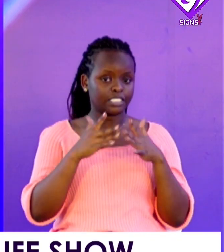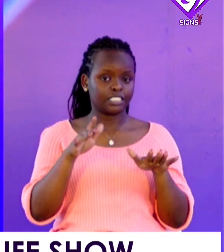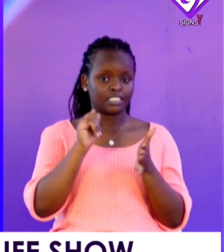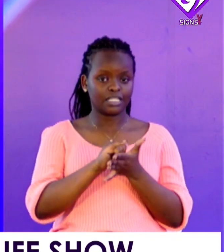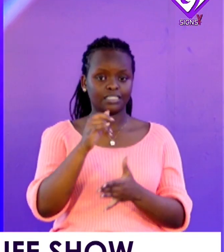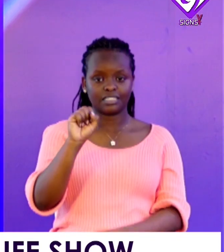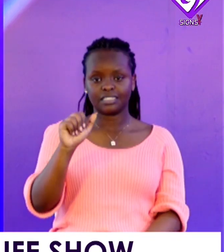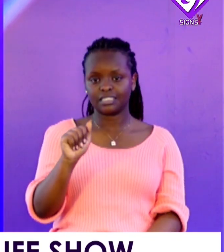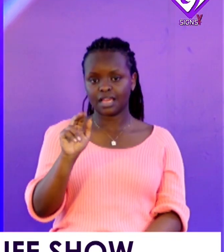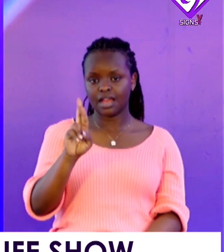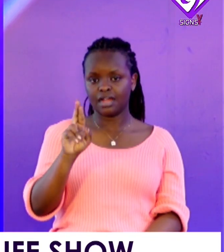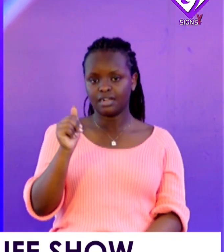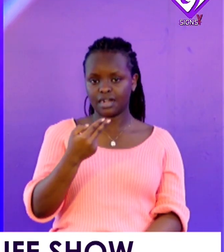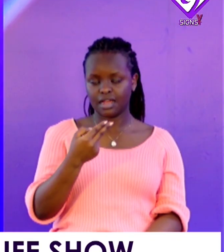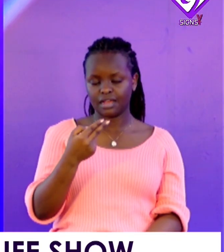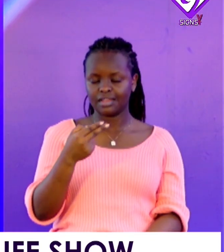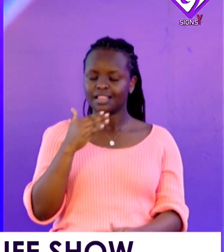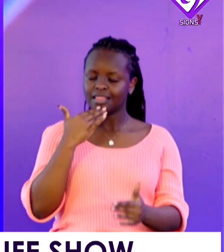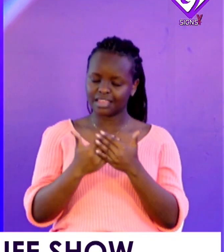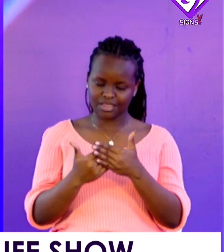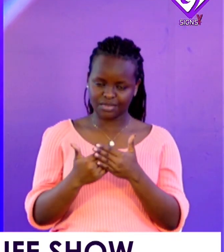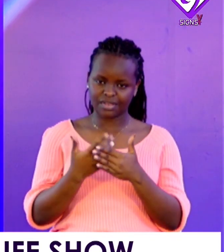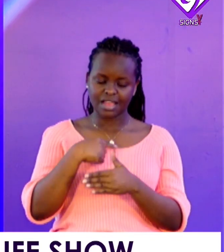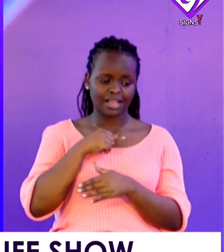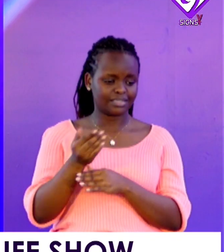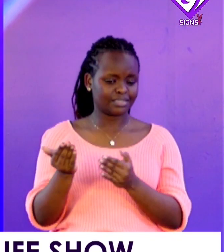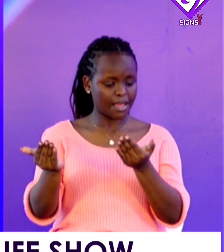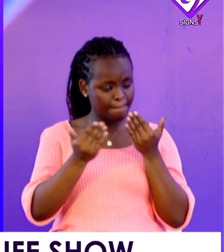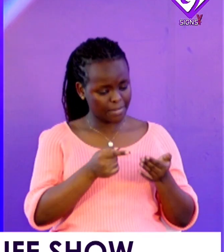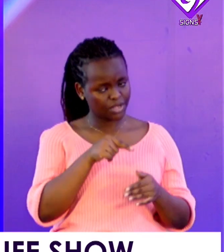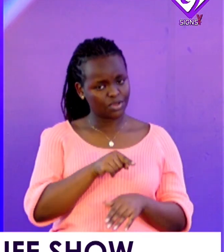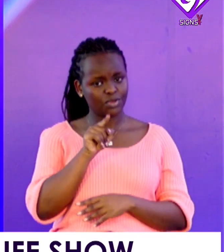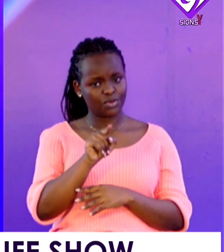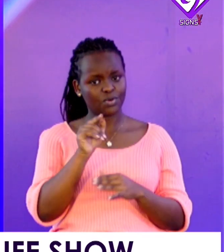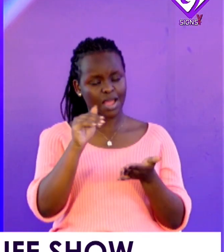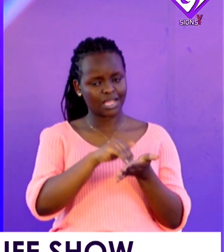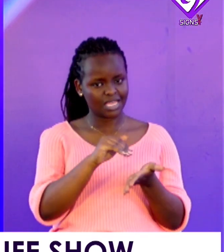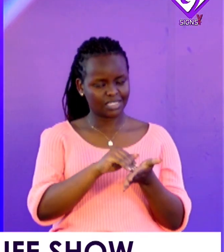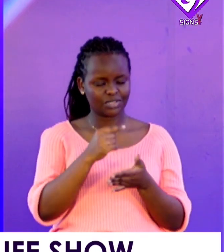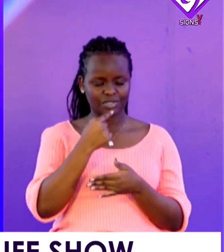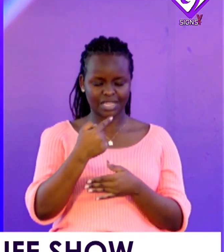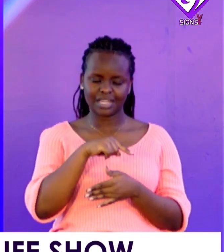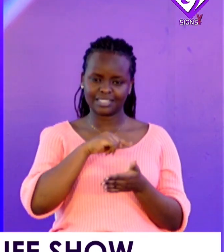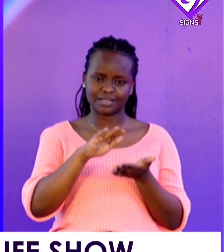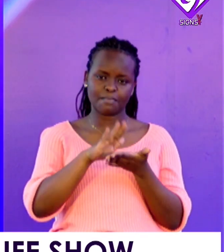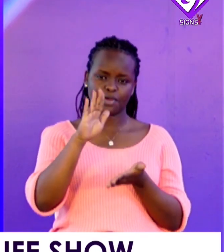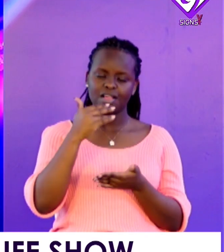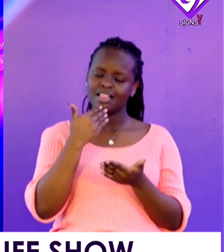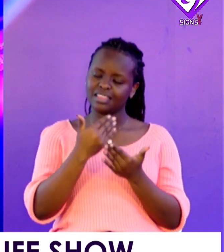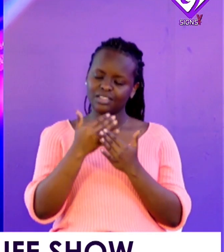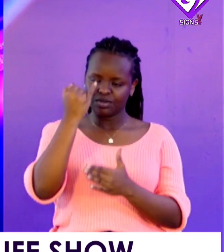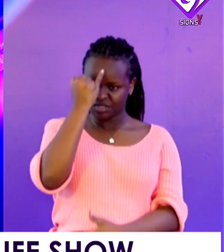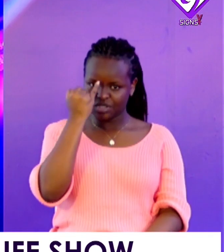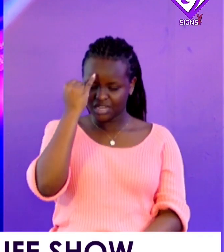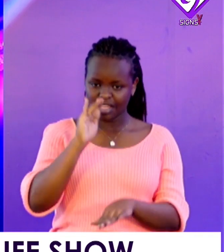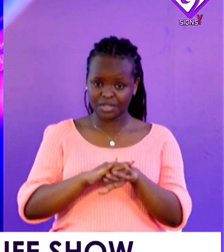Mburu, counselor. Thank you. We shall bring you again to shed more light, Sarah. Thank you, Jonah. It's been